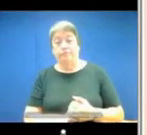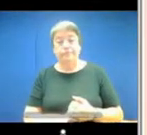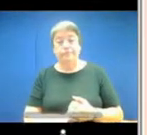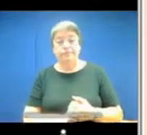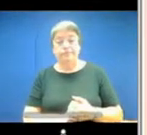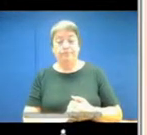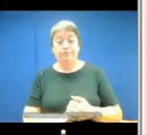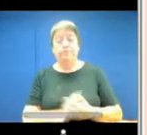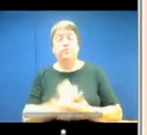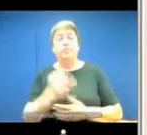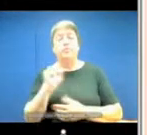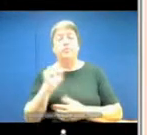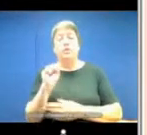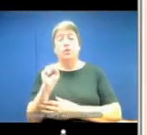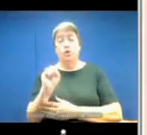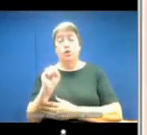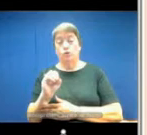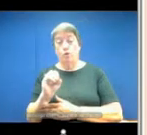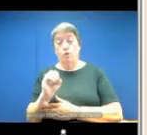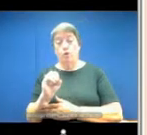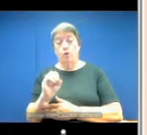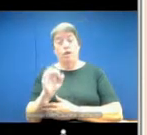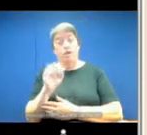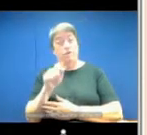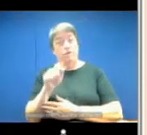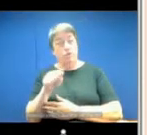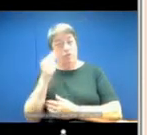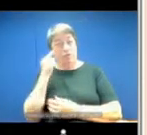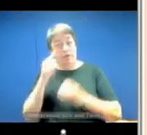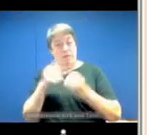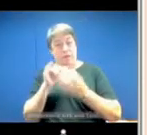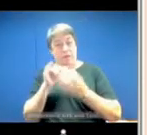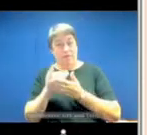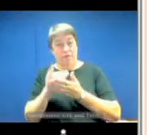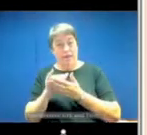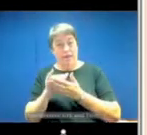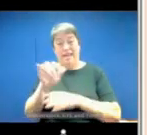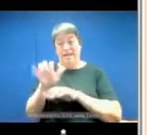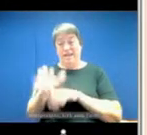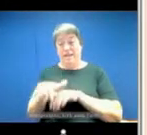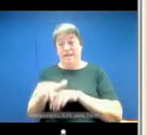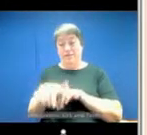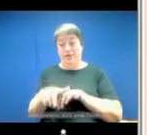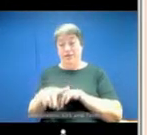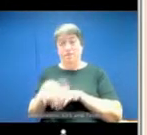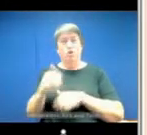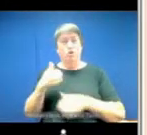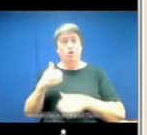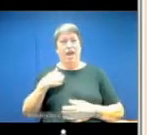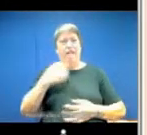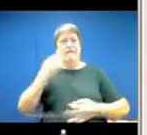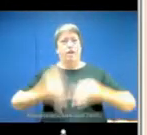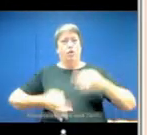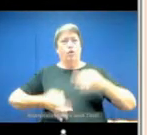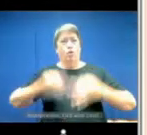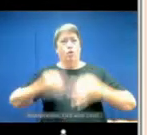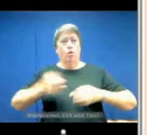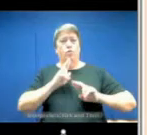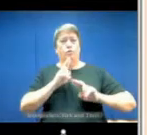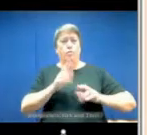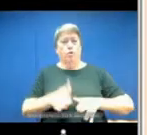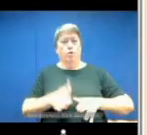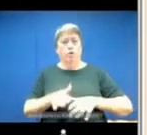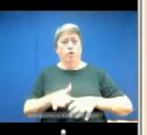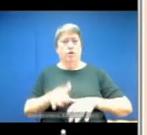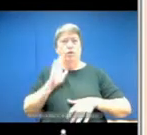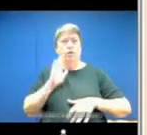And so, if you think about a deposition, the court reporter is taking down what everyone says, both the questions and the